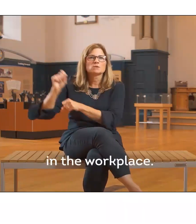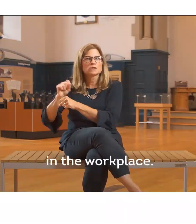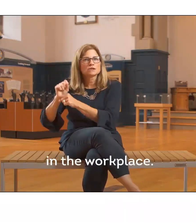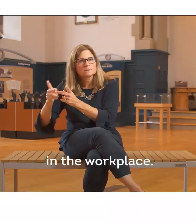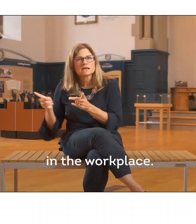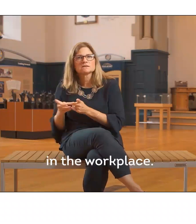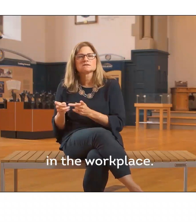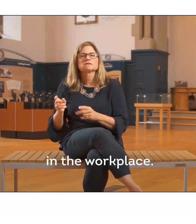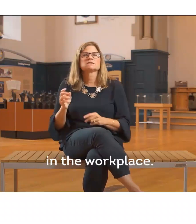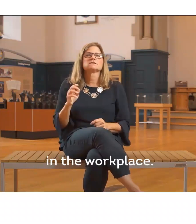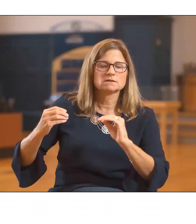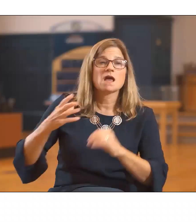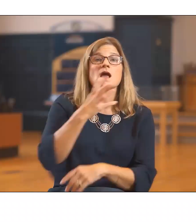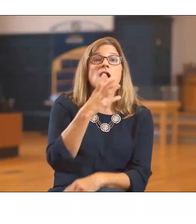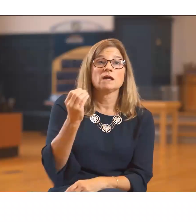discrimination in the workplace.